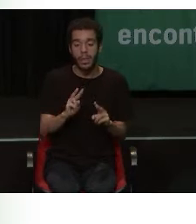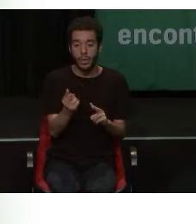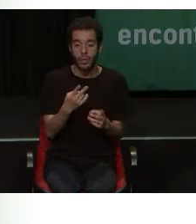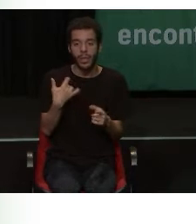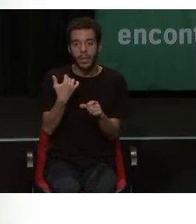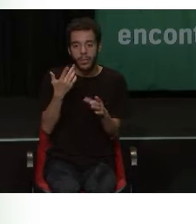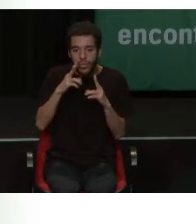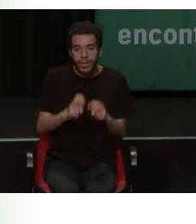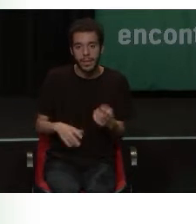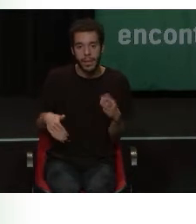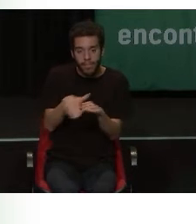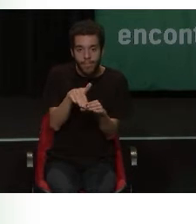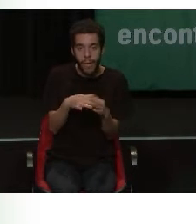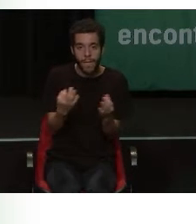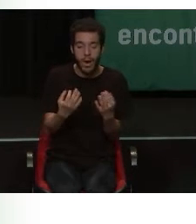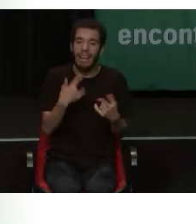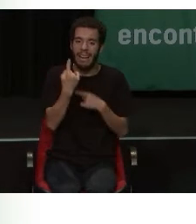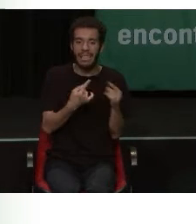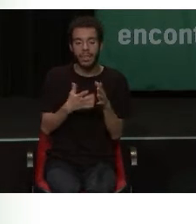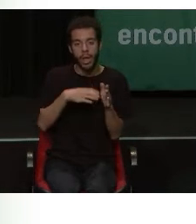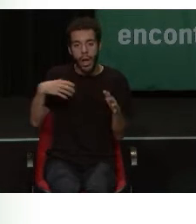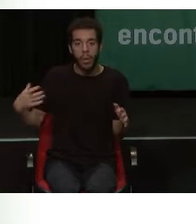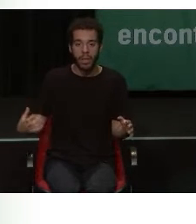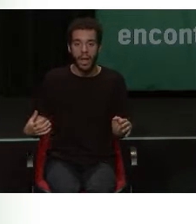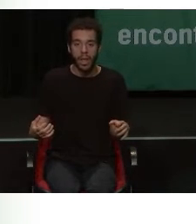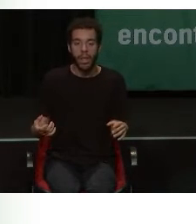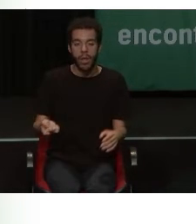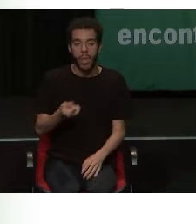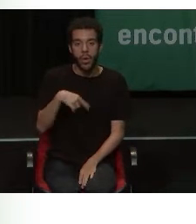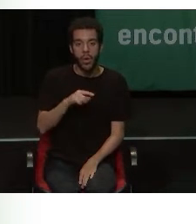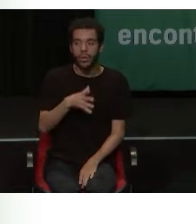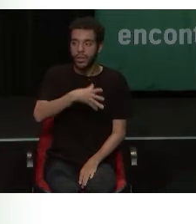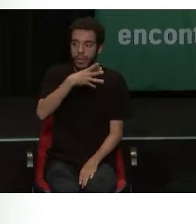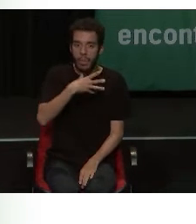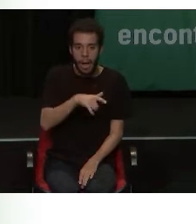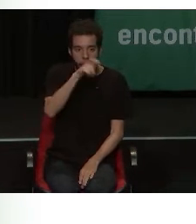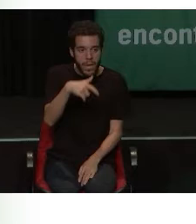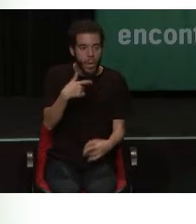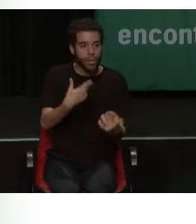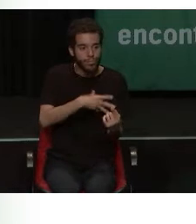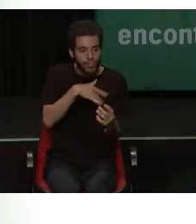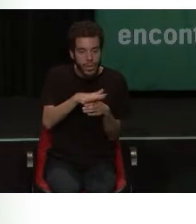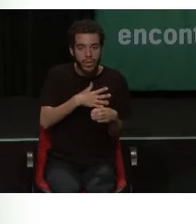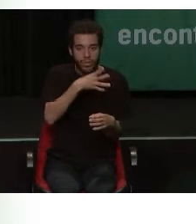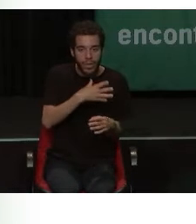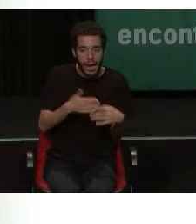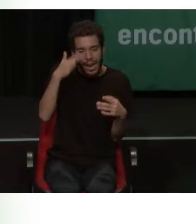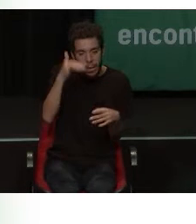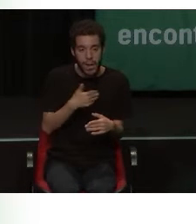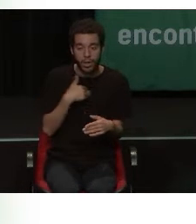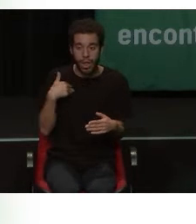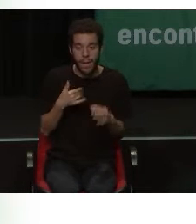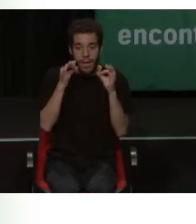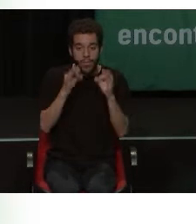who collaborated in our study. Our four-legged friends, it's difficult to